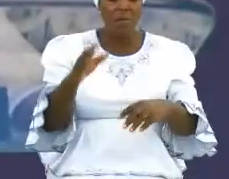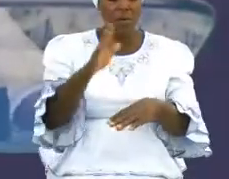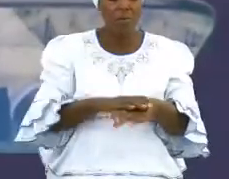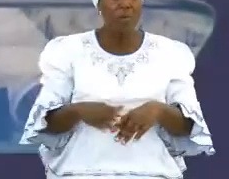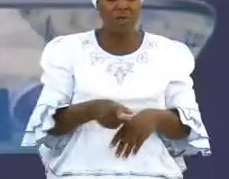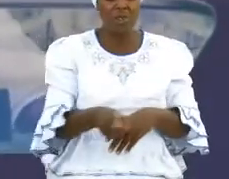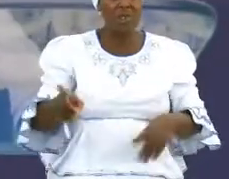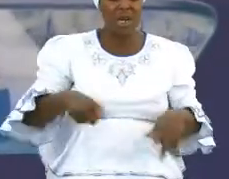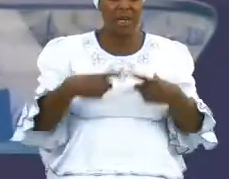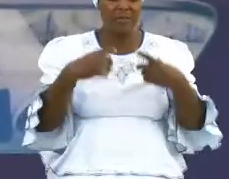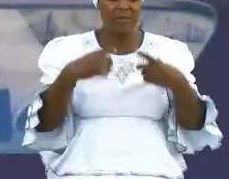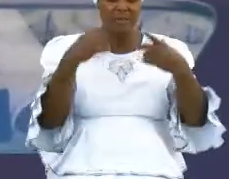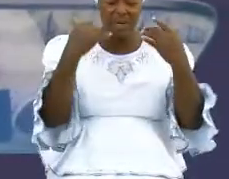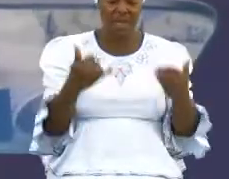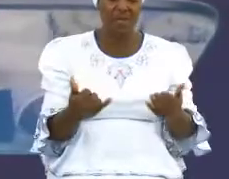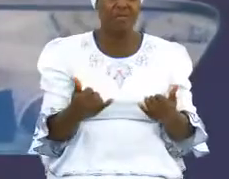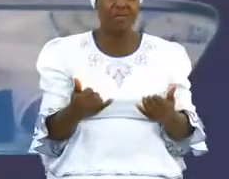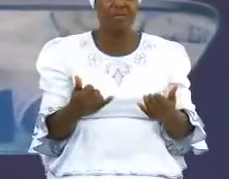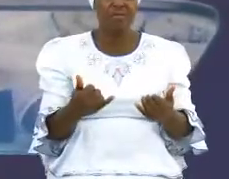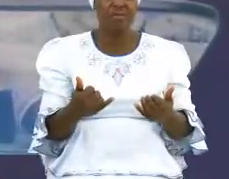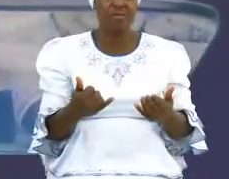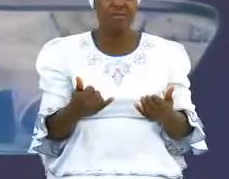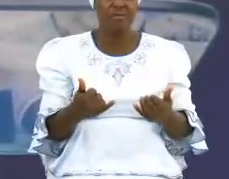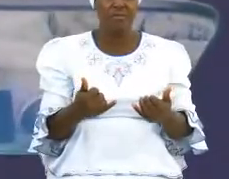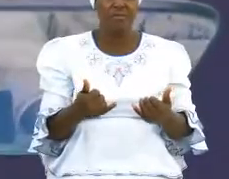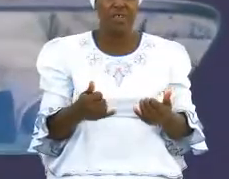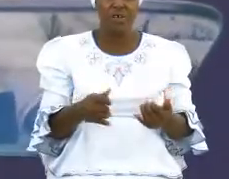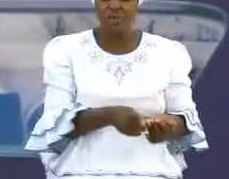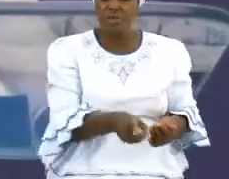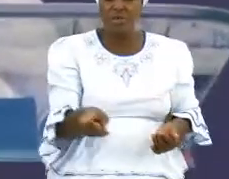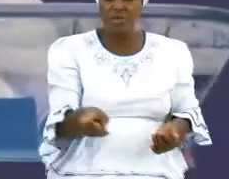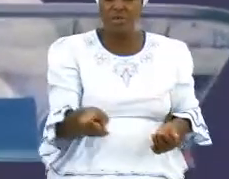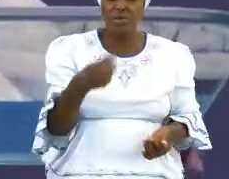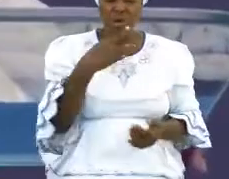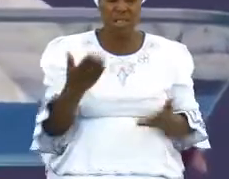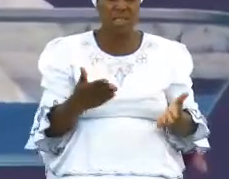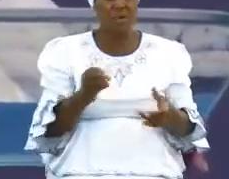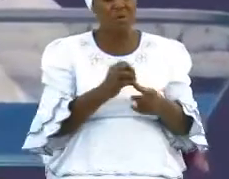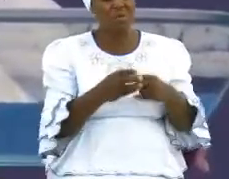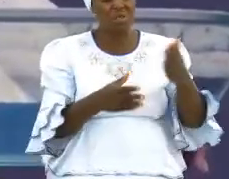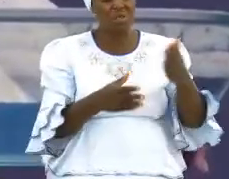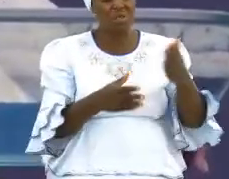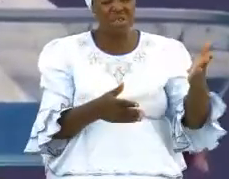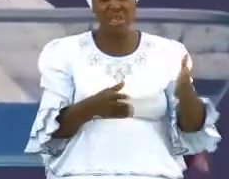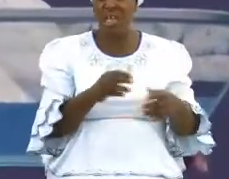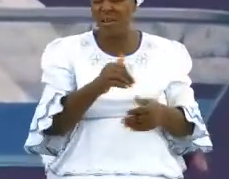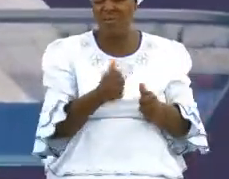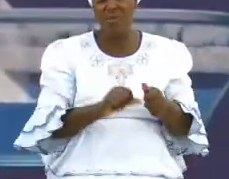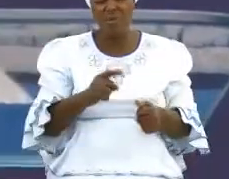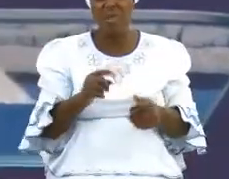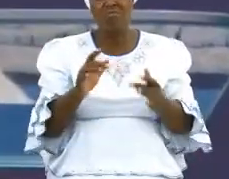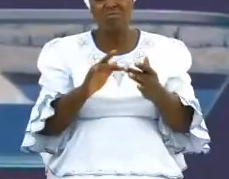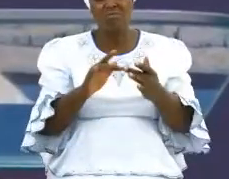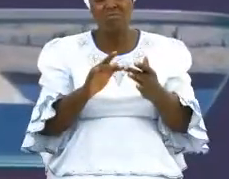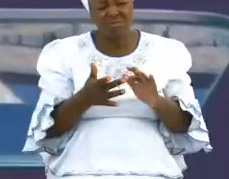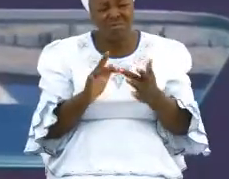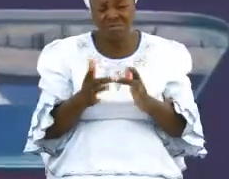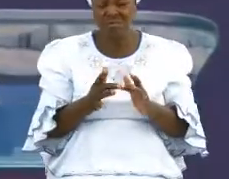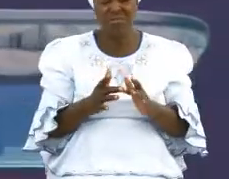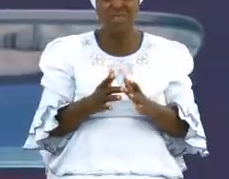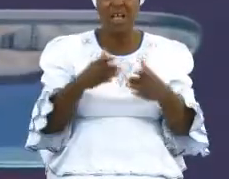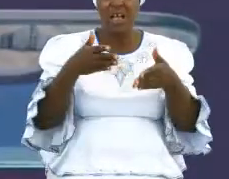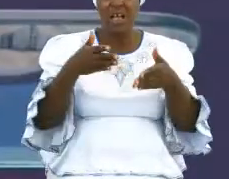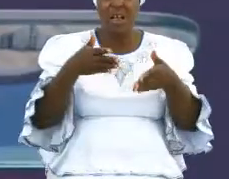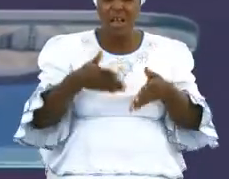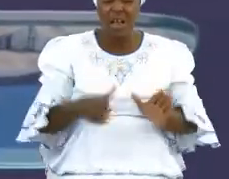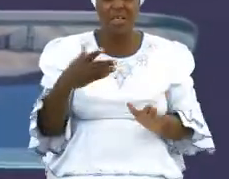lives right now. Those who are here, those who are over there, everywhere, online, let the